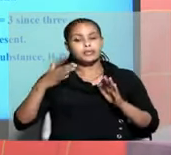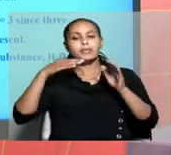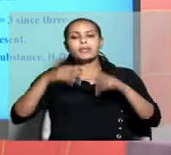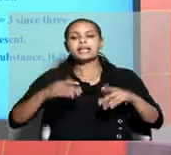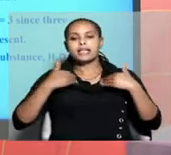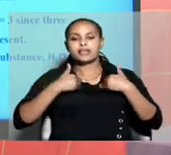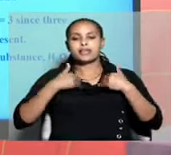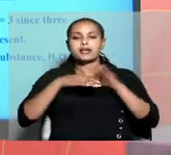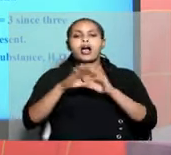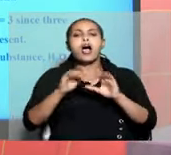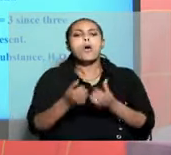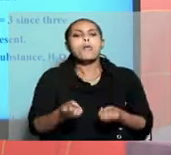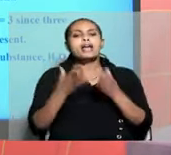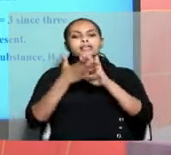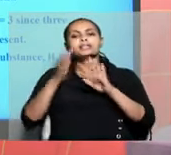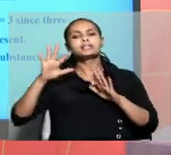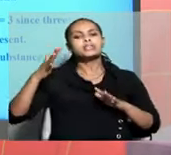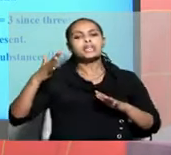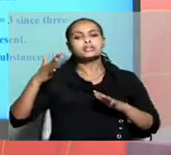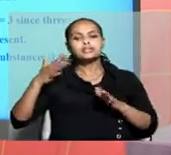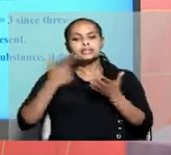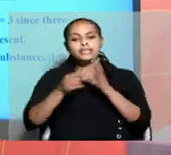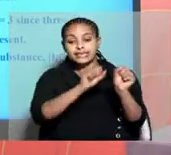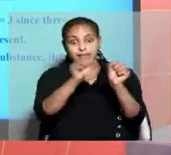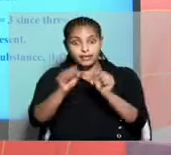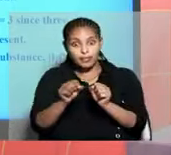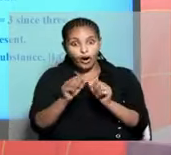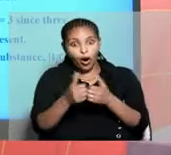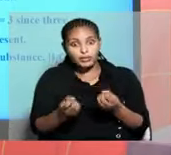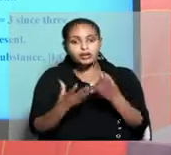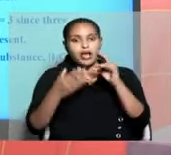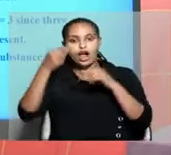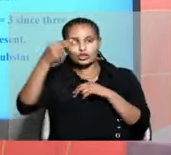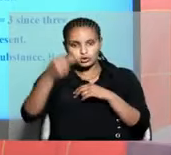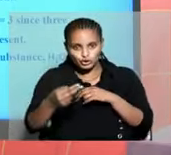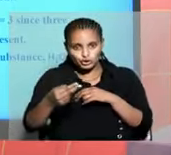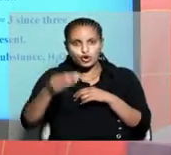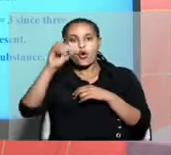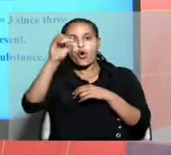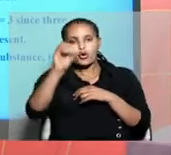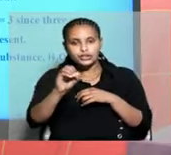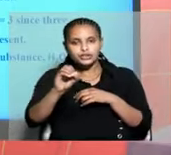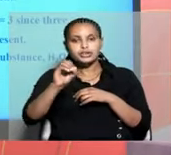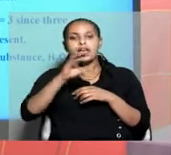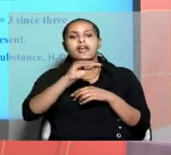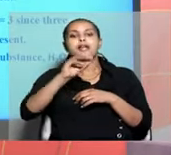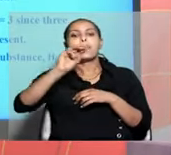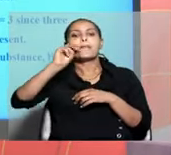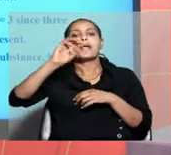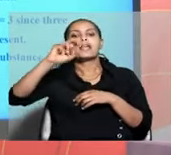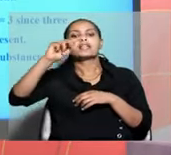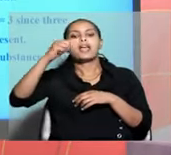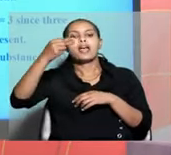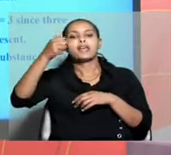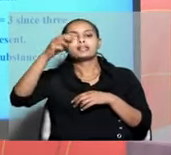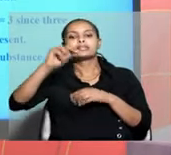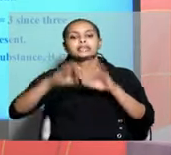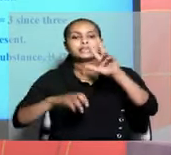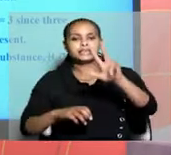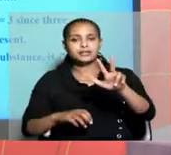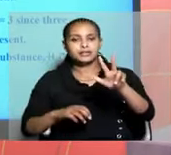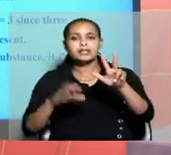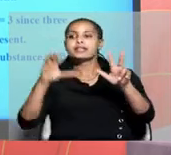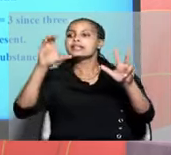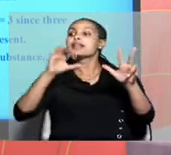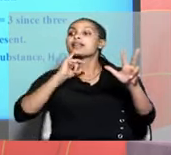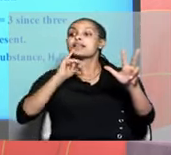in the system. How many chemical species are there in this system? Hydrogen, oxygen and methane, 3. Therefore,